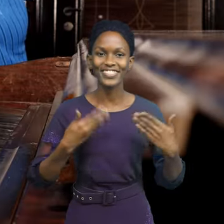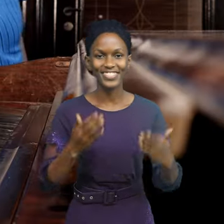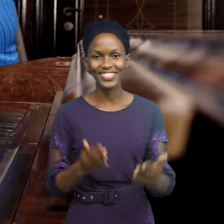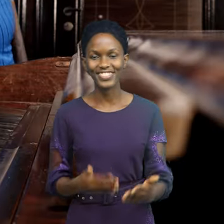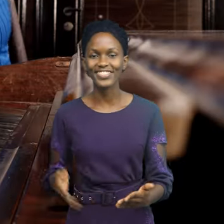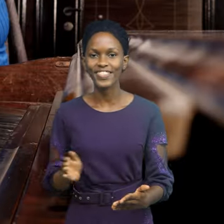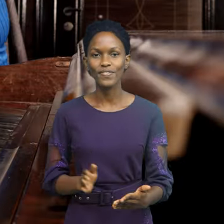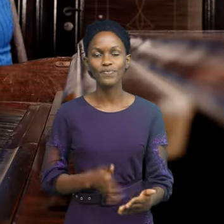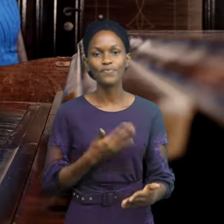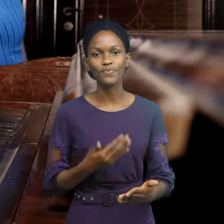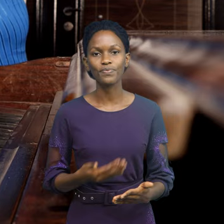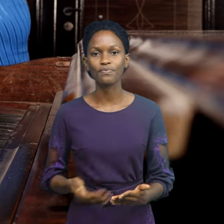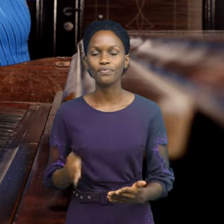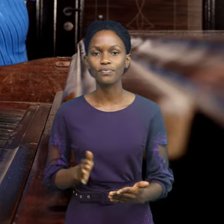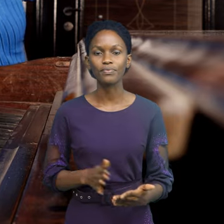rejoice.